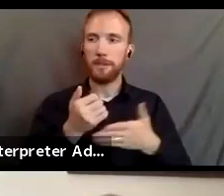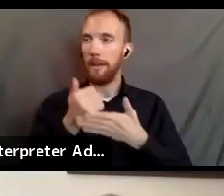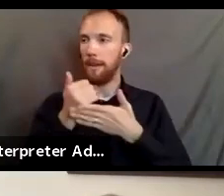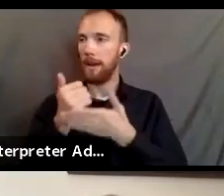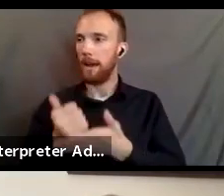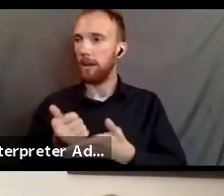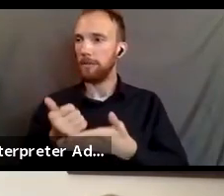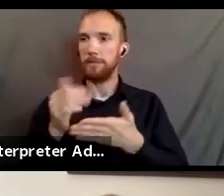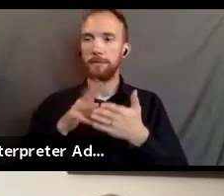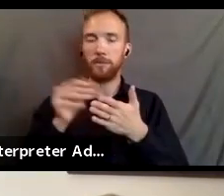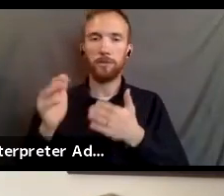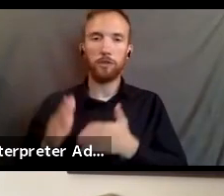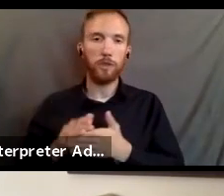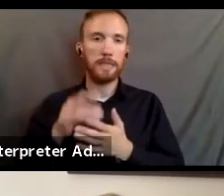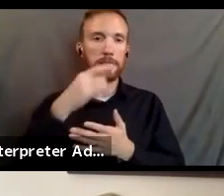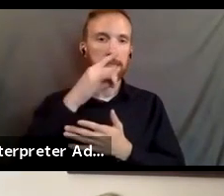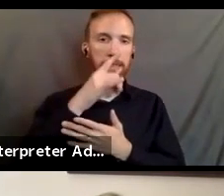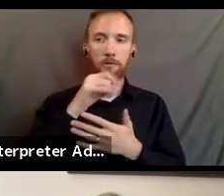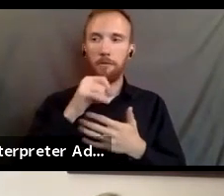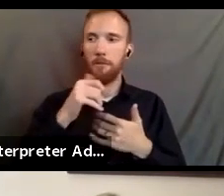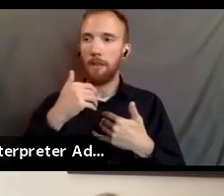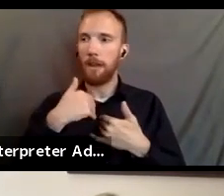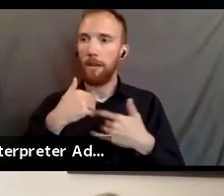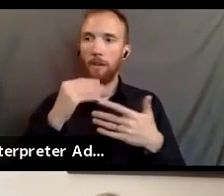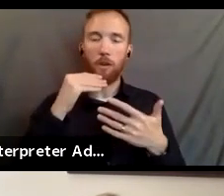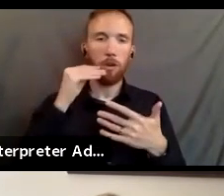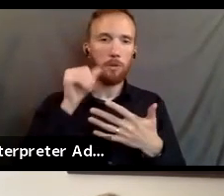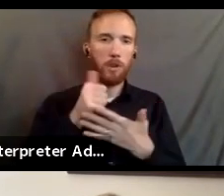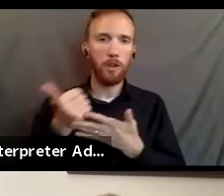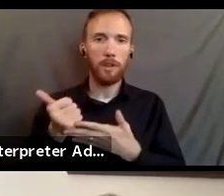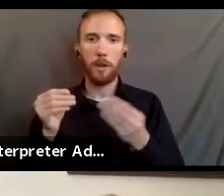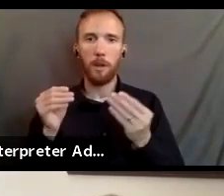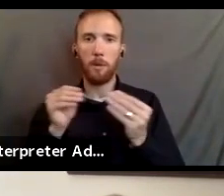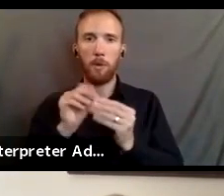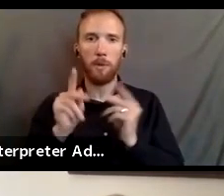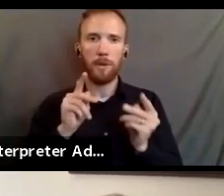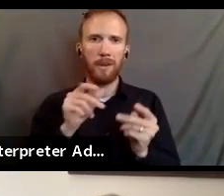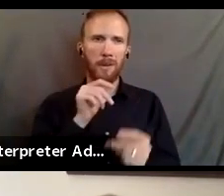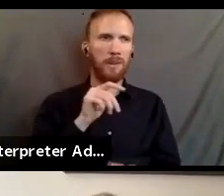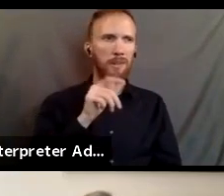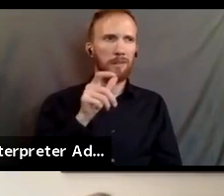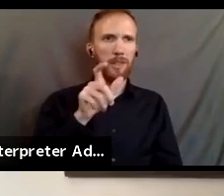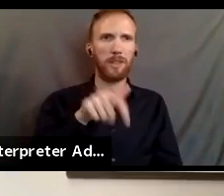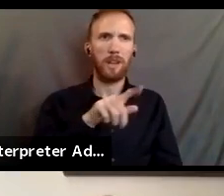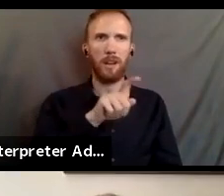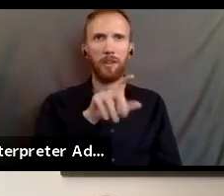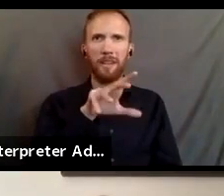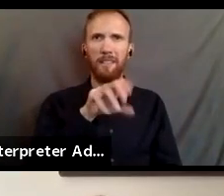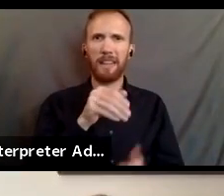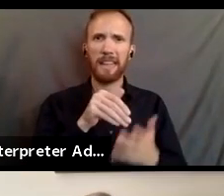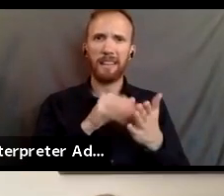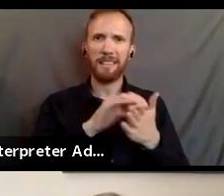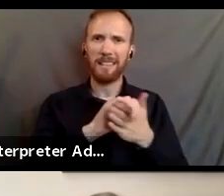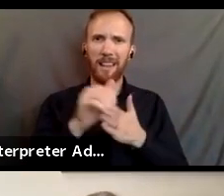homeless families that we need to serve we don't need 150 000 dollars per officer